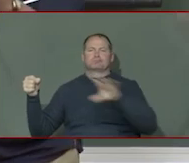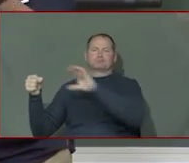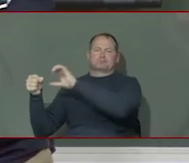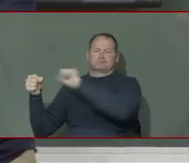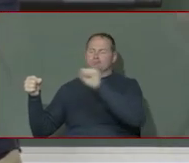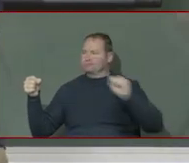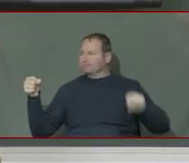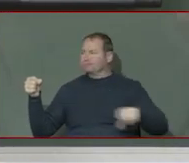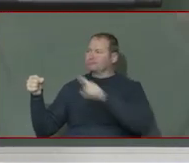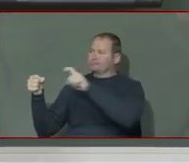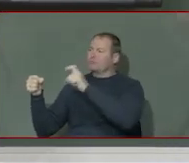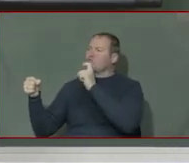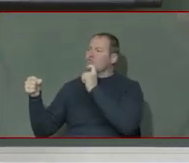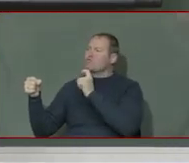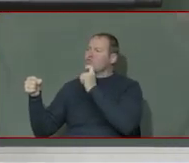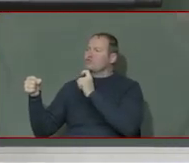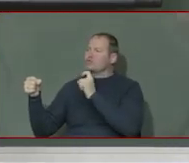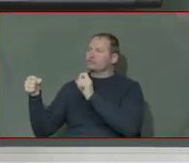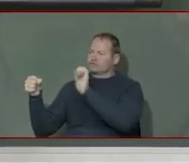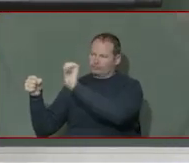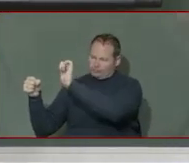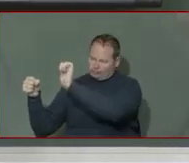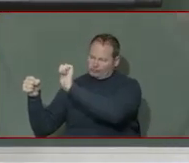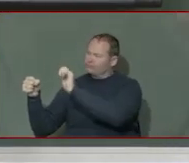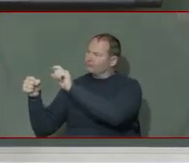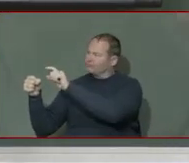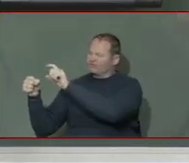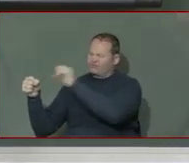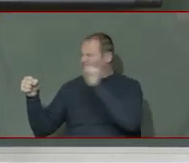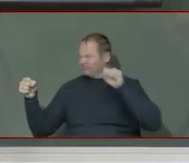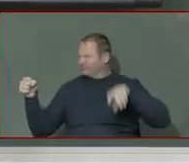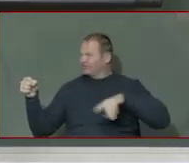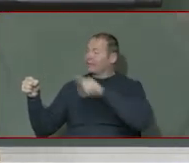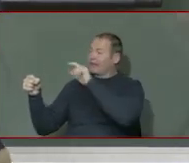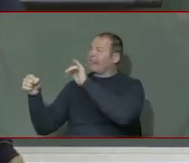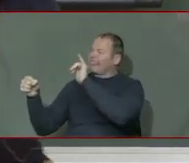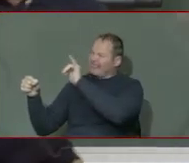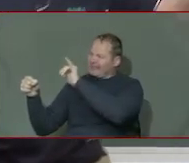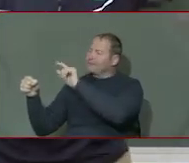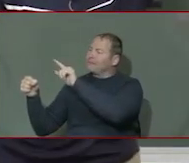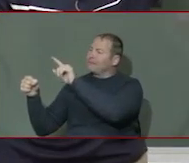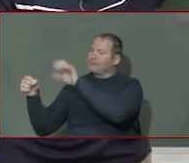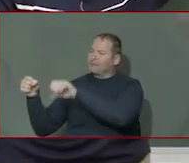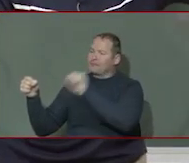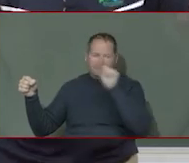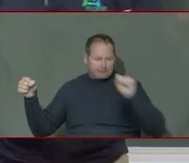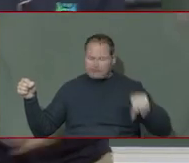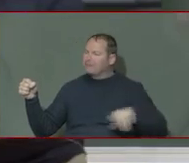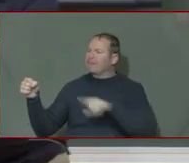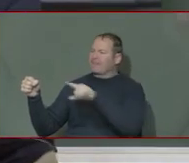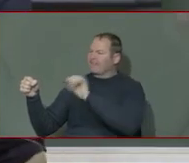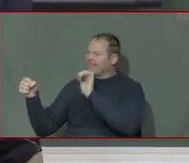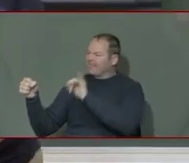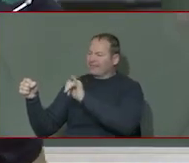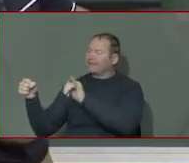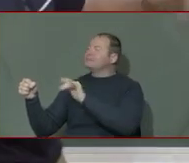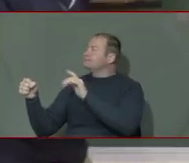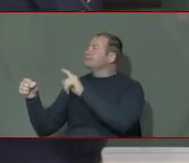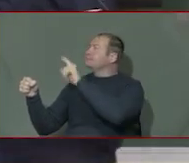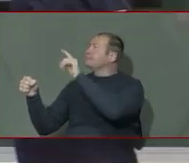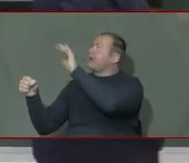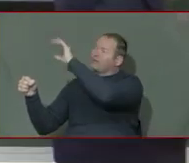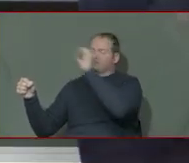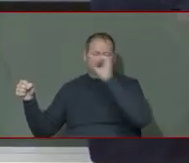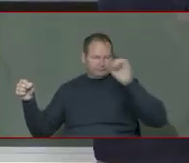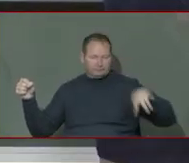use. I need it. We need it. Let's keep it. But this I don't need. It goes to the dustbin. So how does